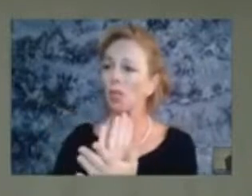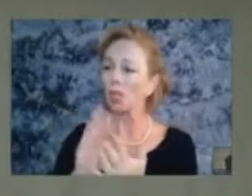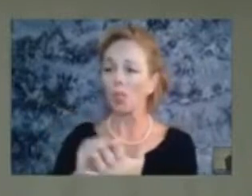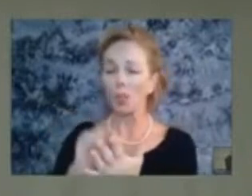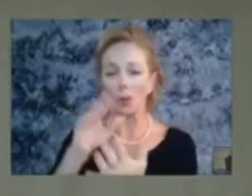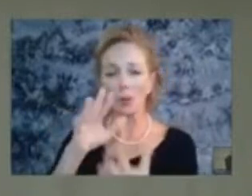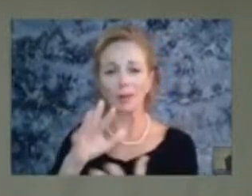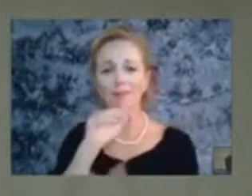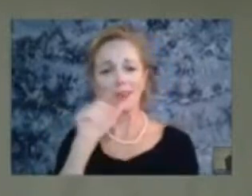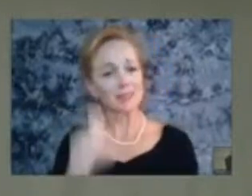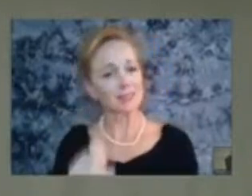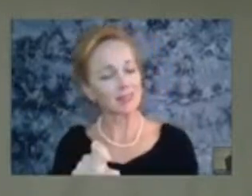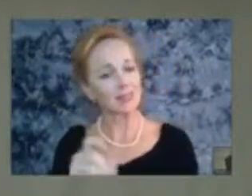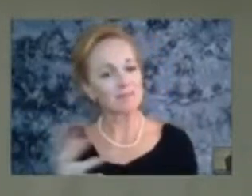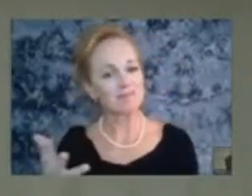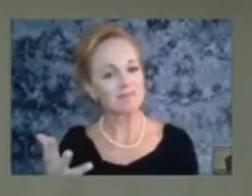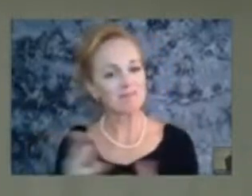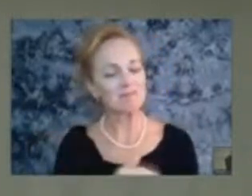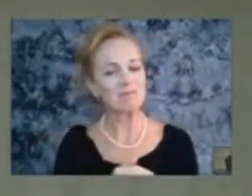And the questions that I have